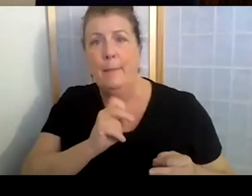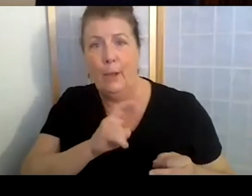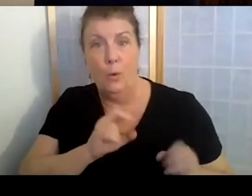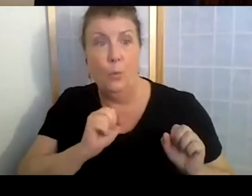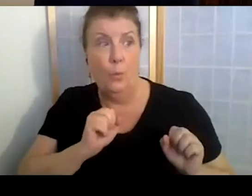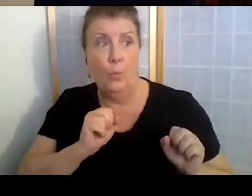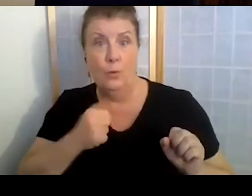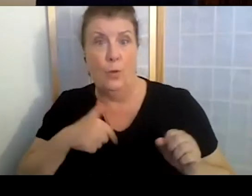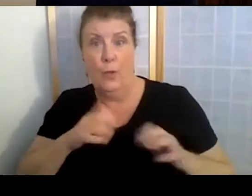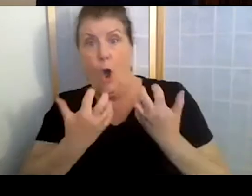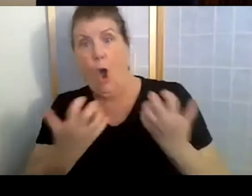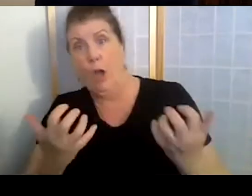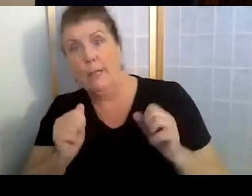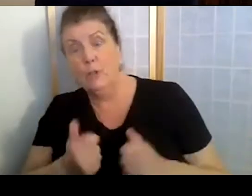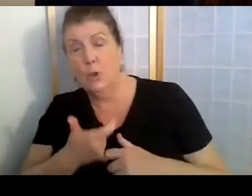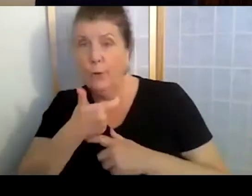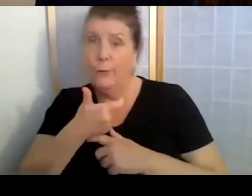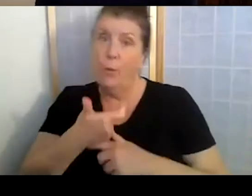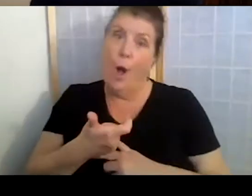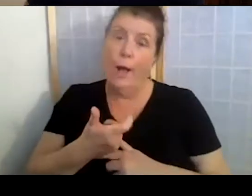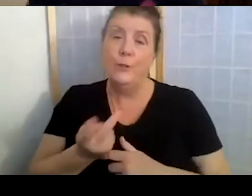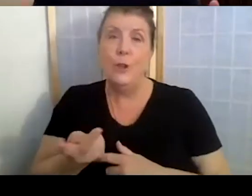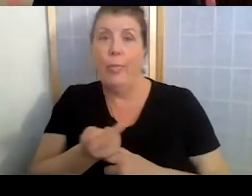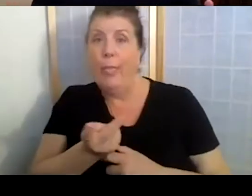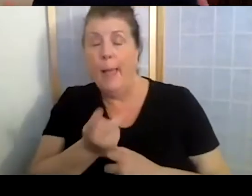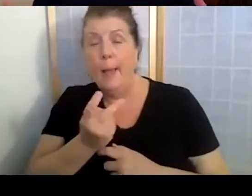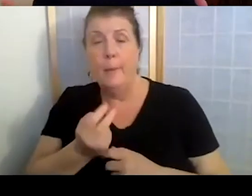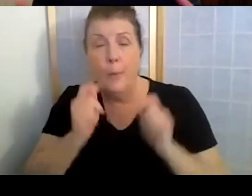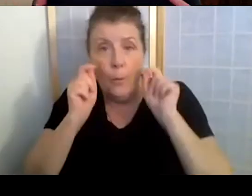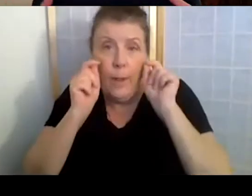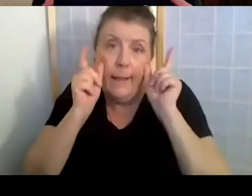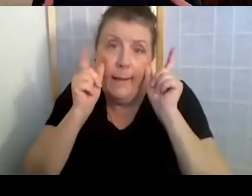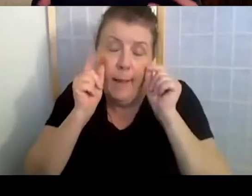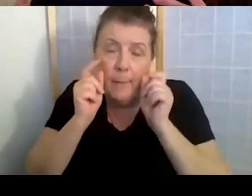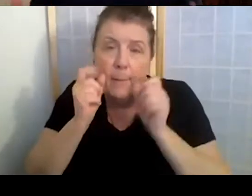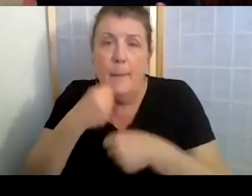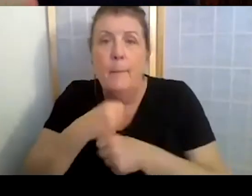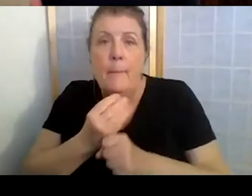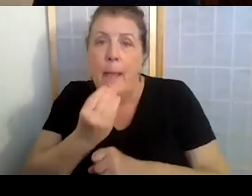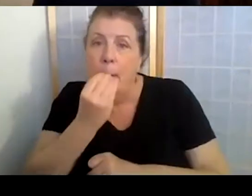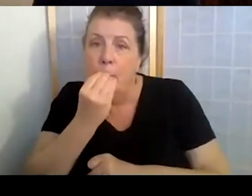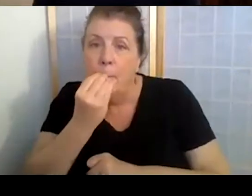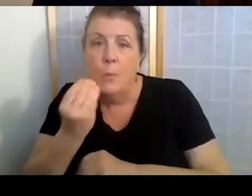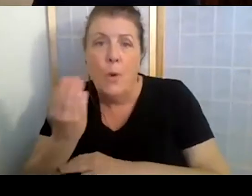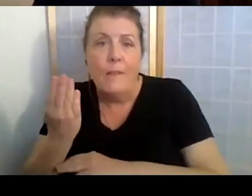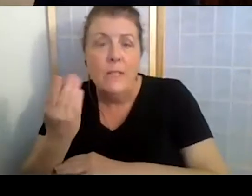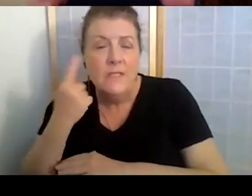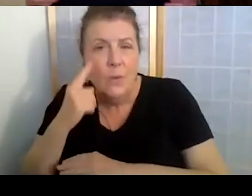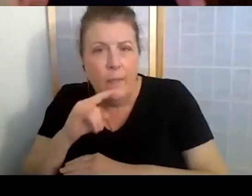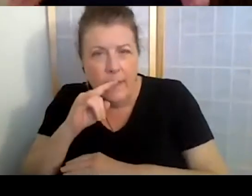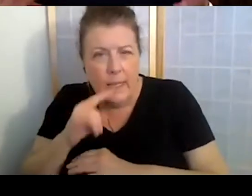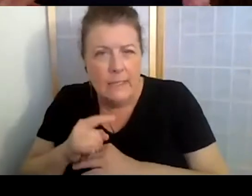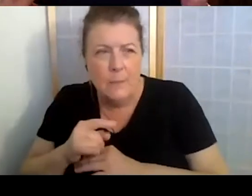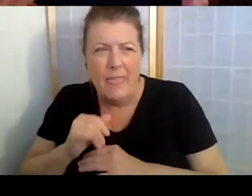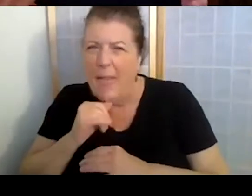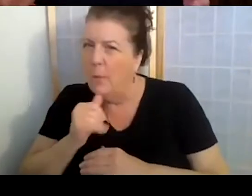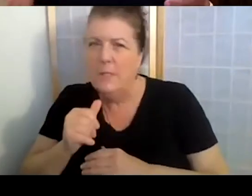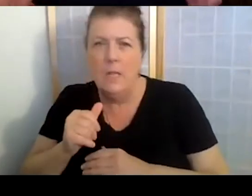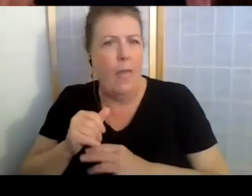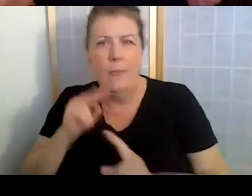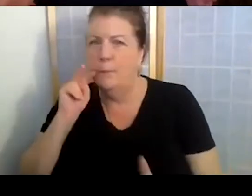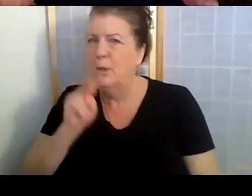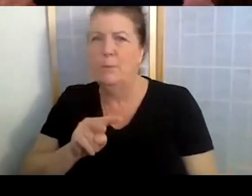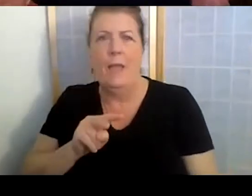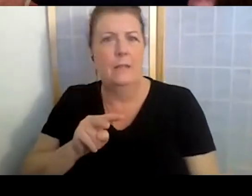and, you know, make cereal for their kids. And, but that wasn't the perspective that they chose from. And I think